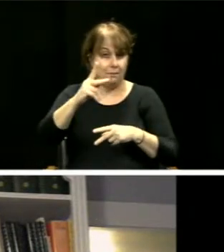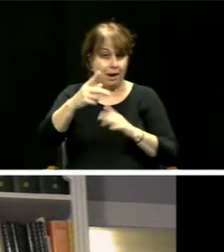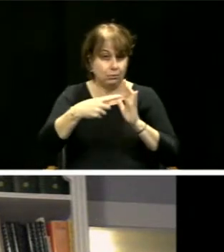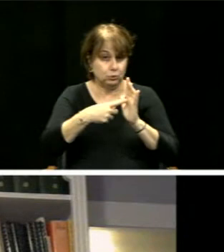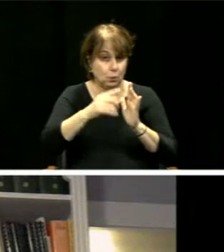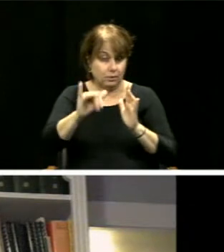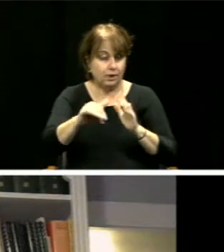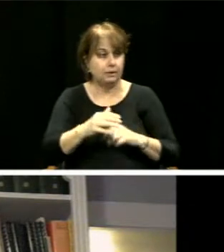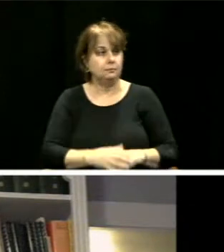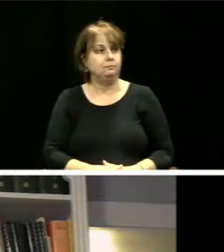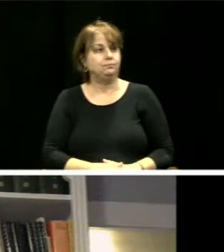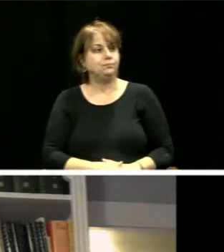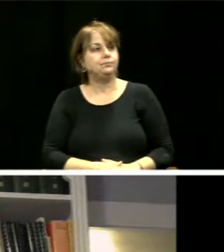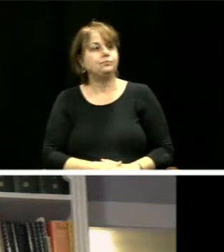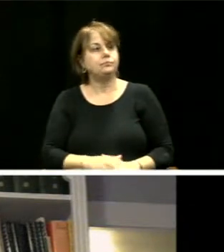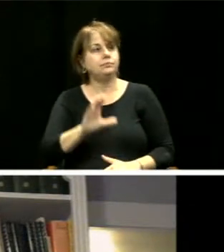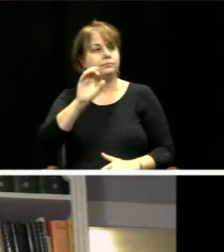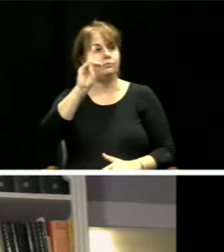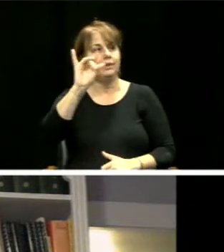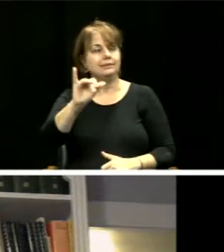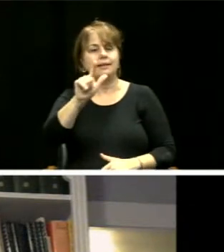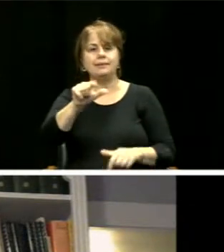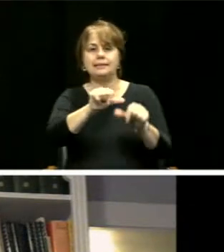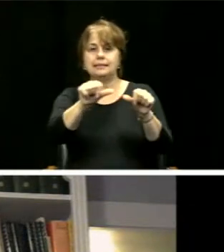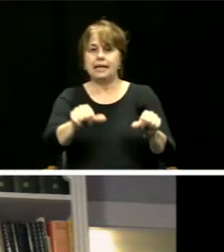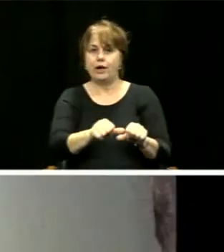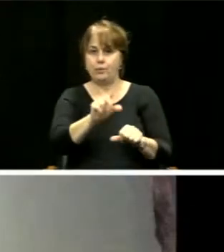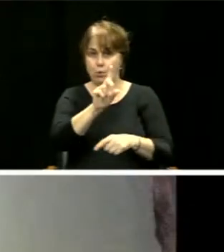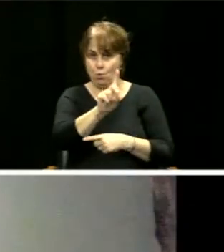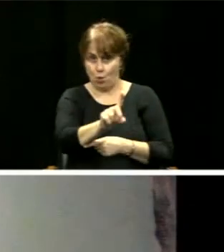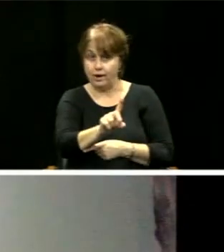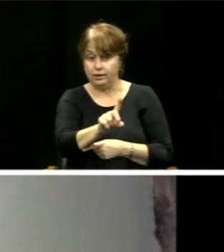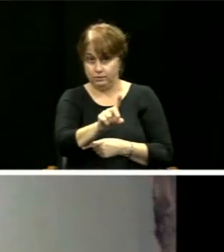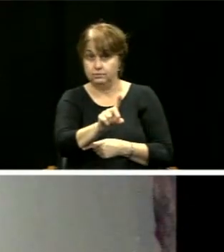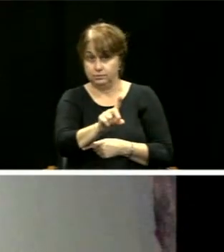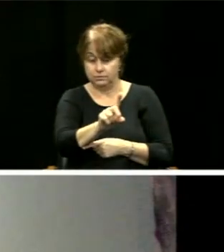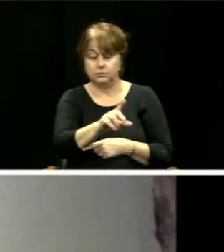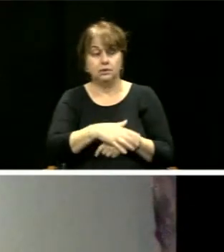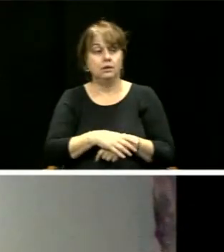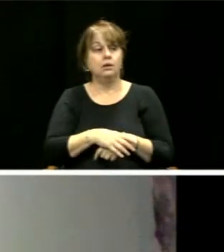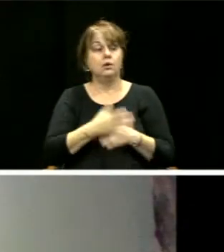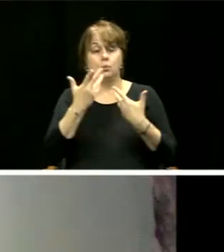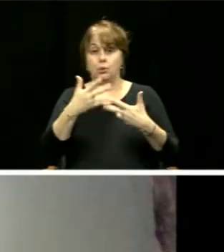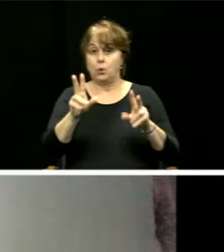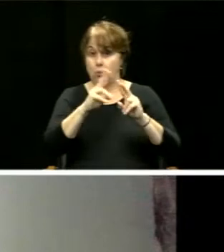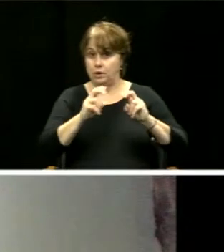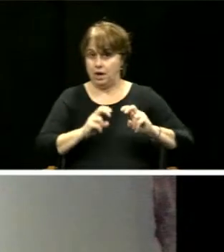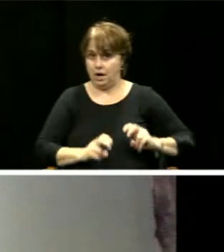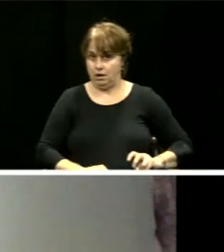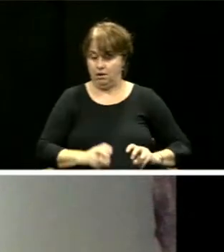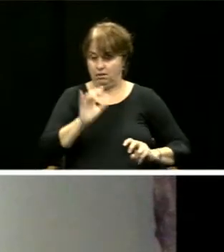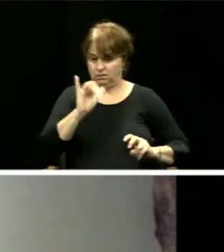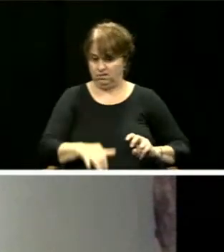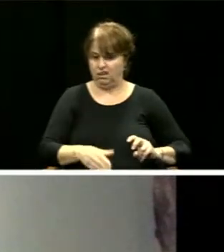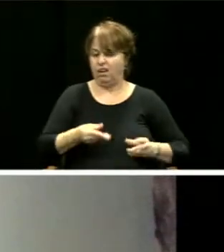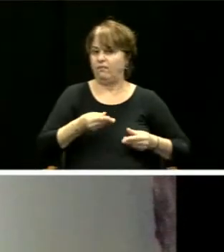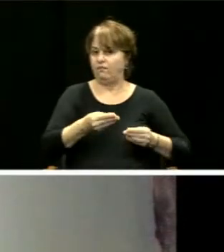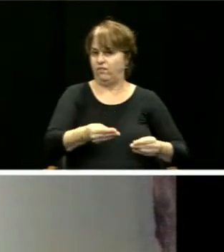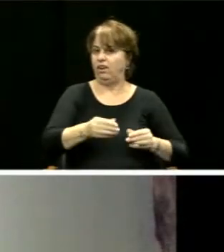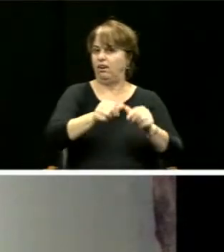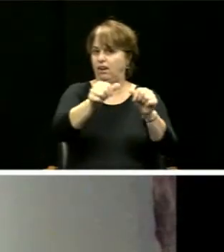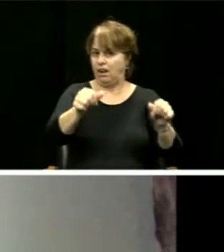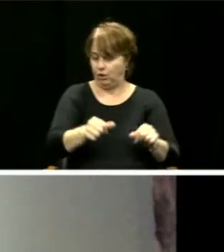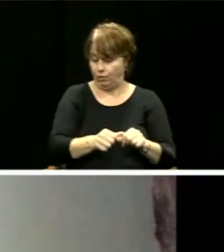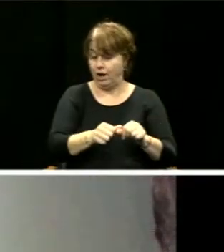So that is area 1, and we did analyze that feet area, and there is